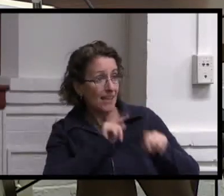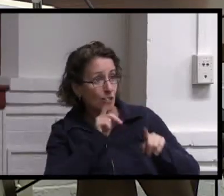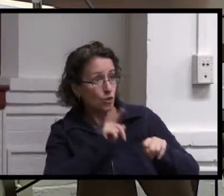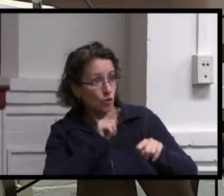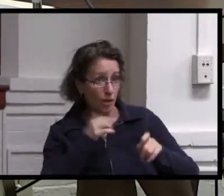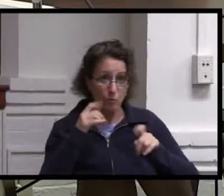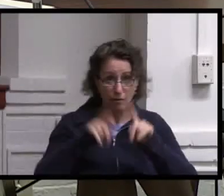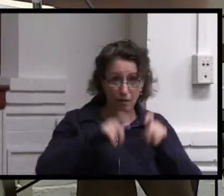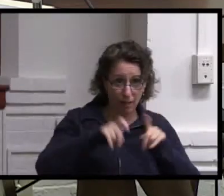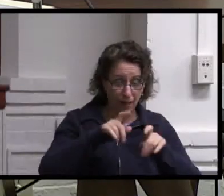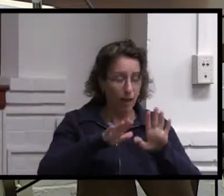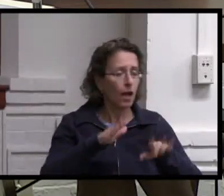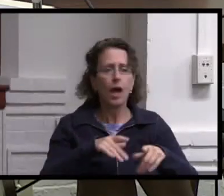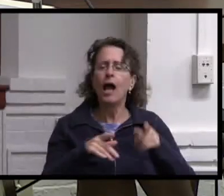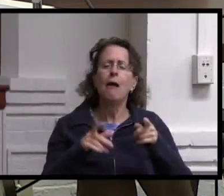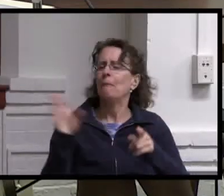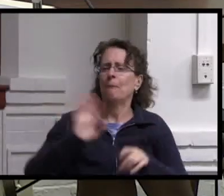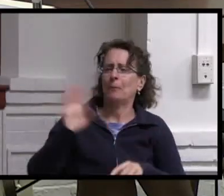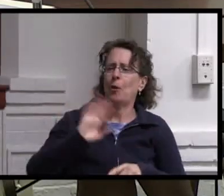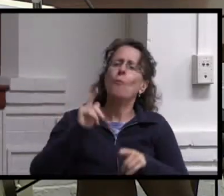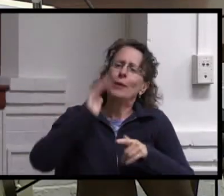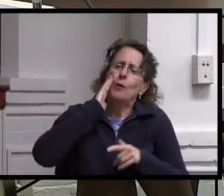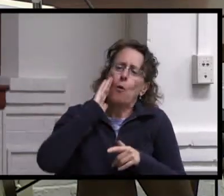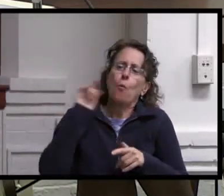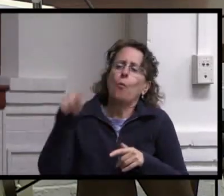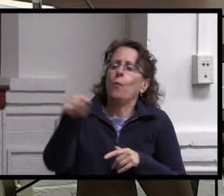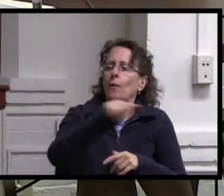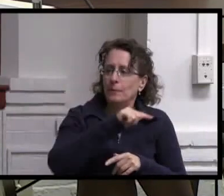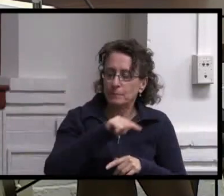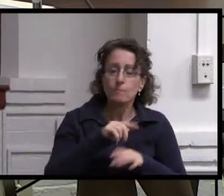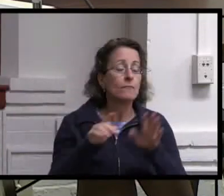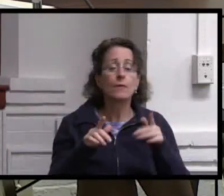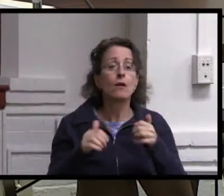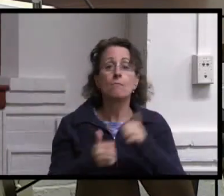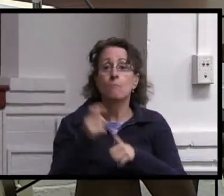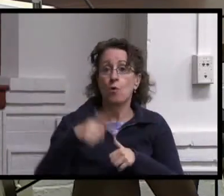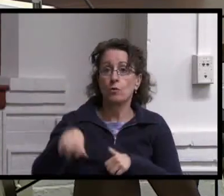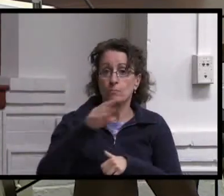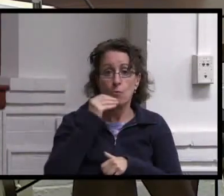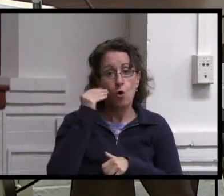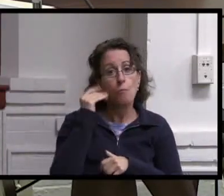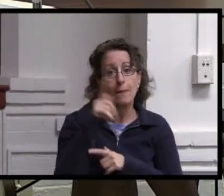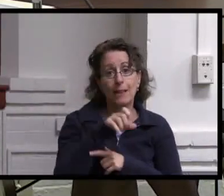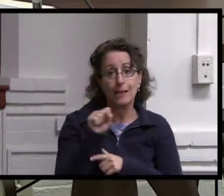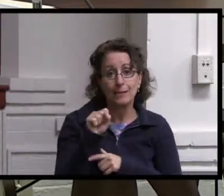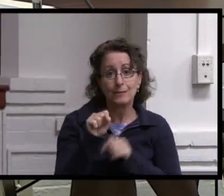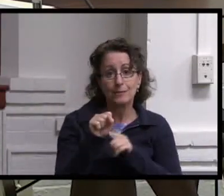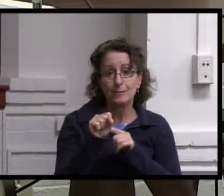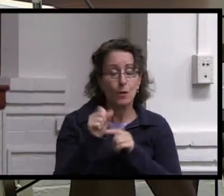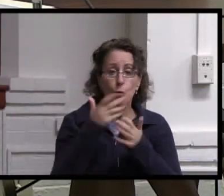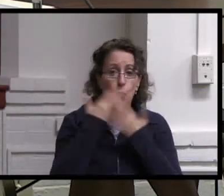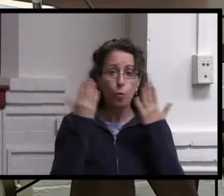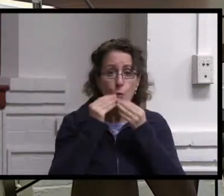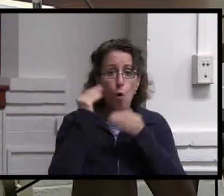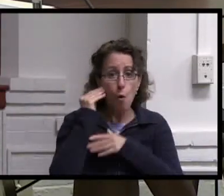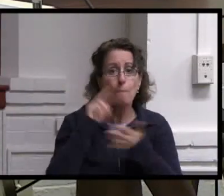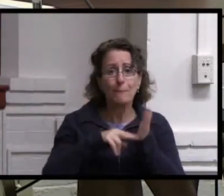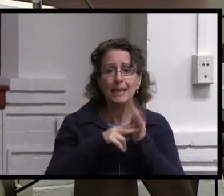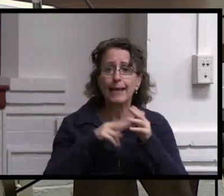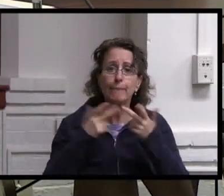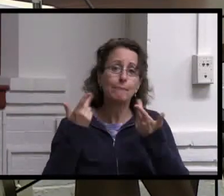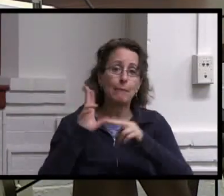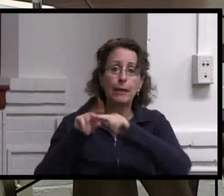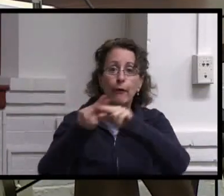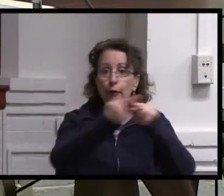were homeless or housing insecure. Housing insecure being sleeping on a friend's couch. Panhandling, and as